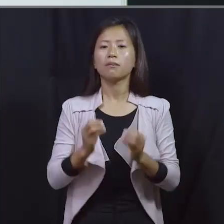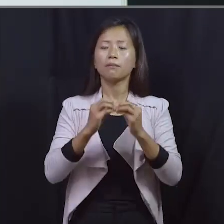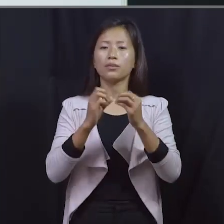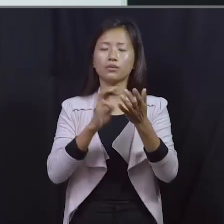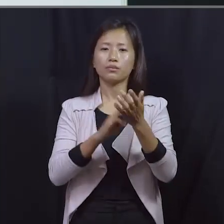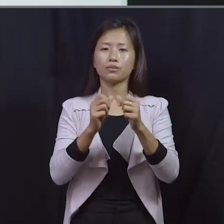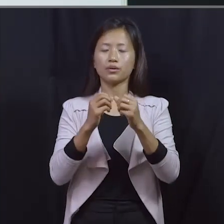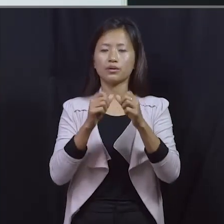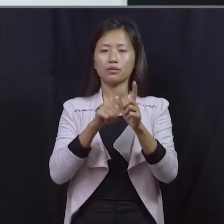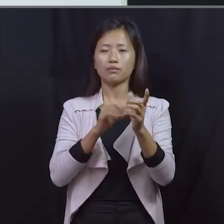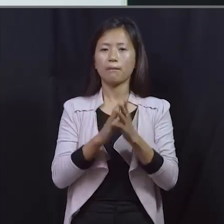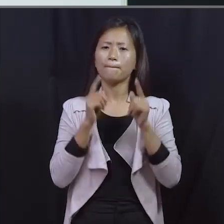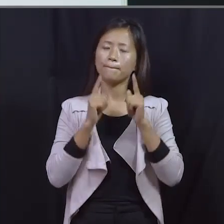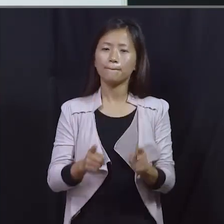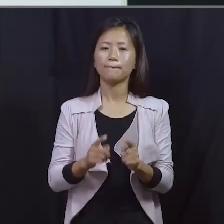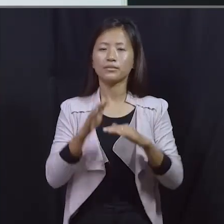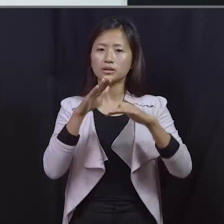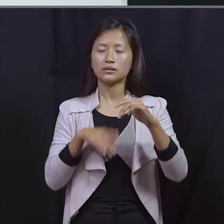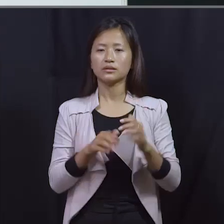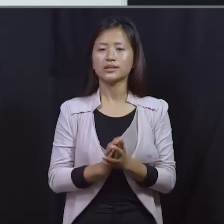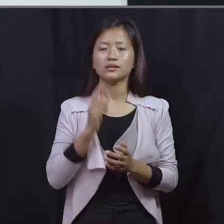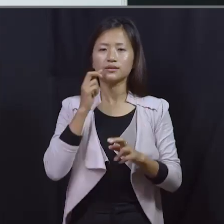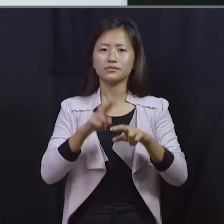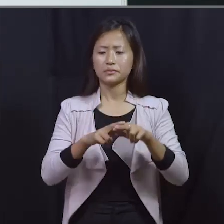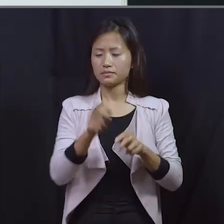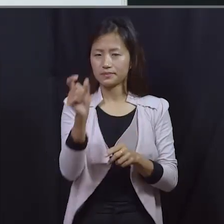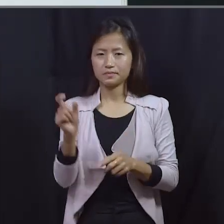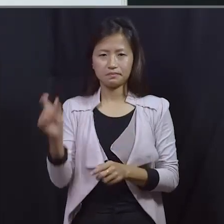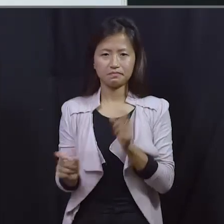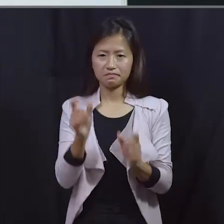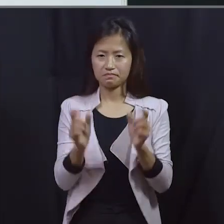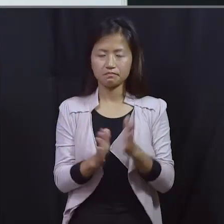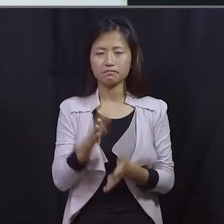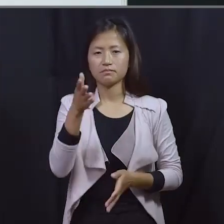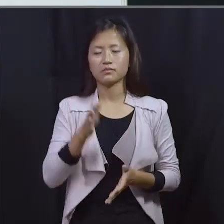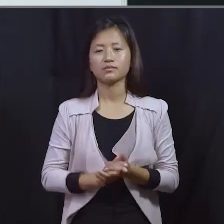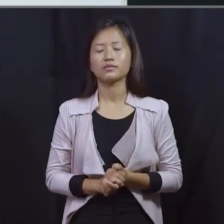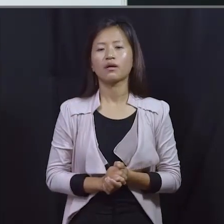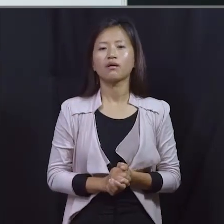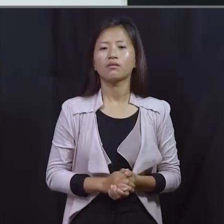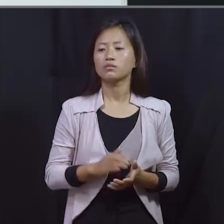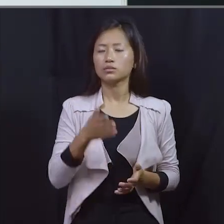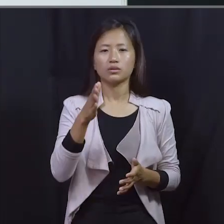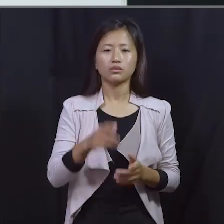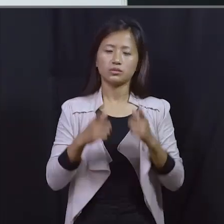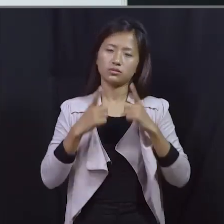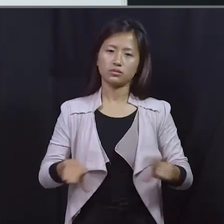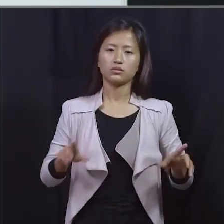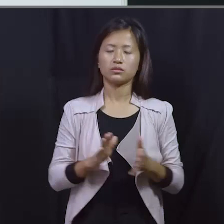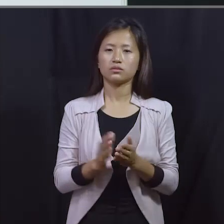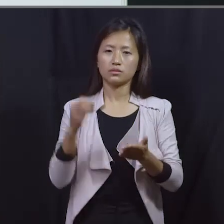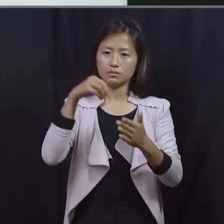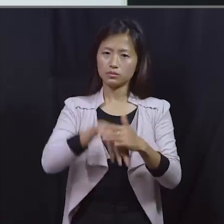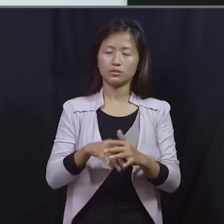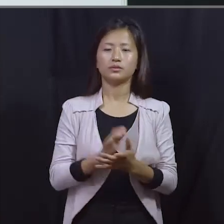Bombay, but then if there is no people, then there will be no laws to implement